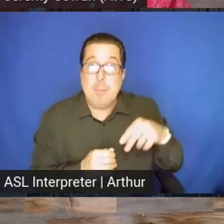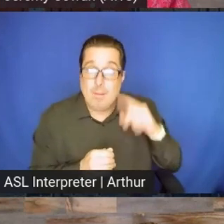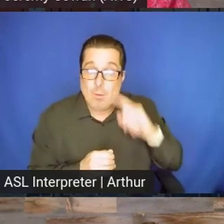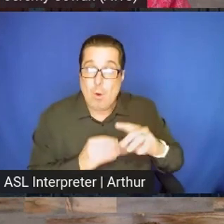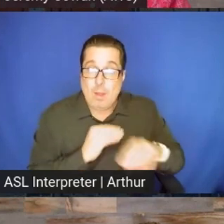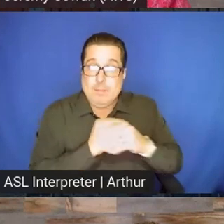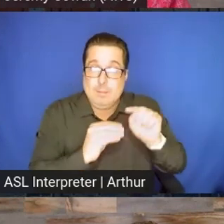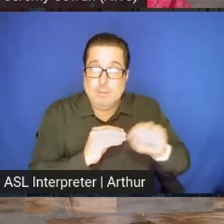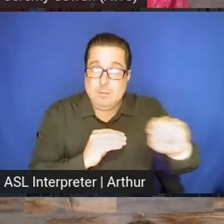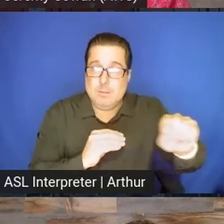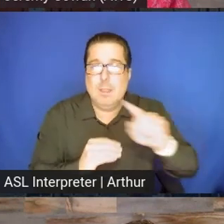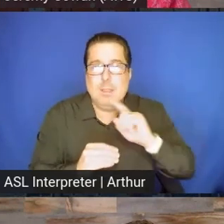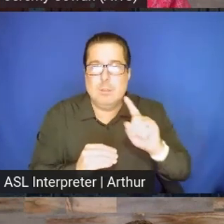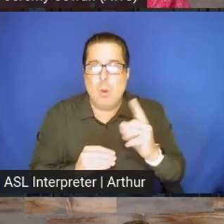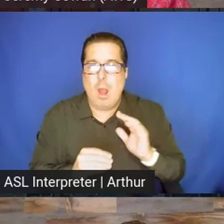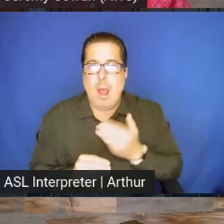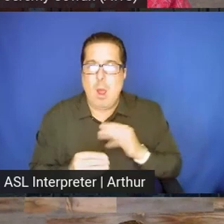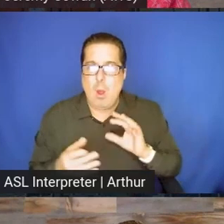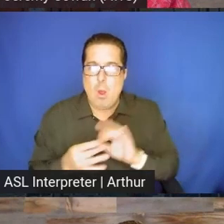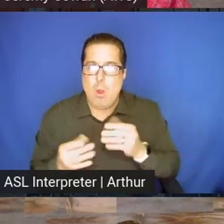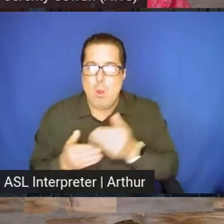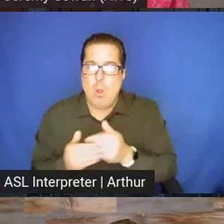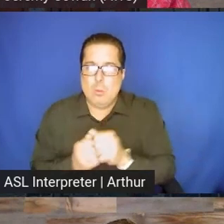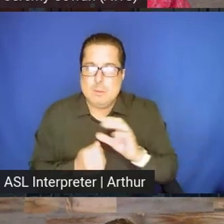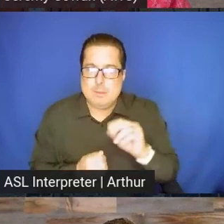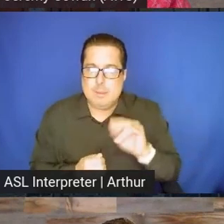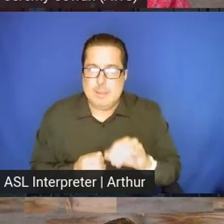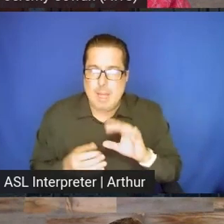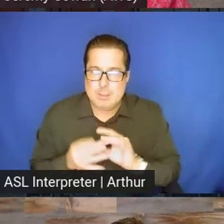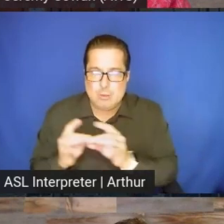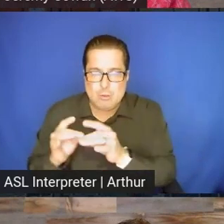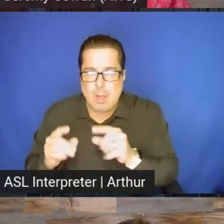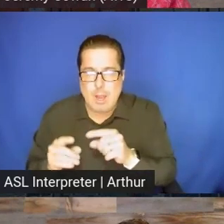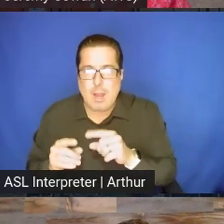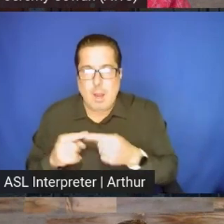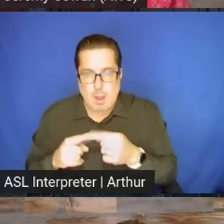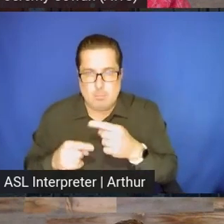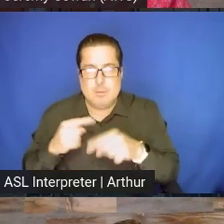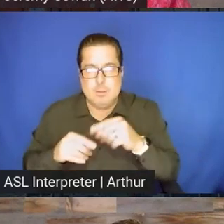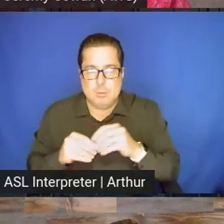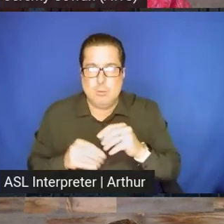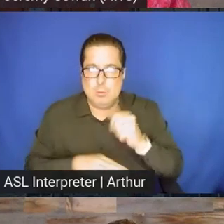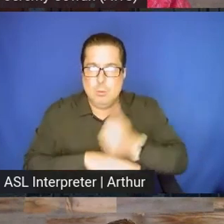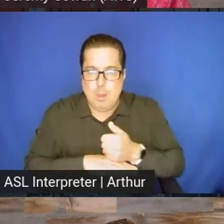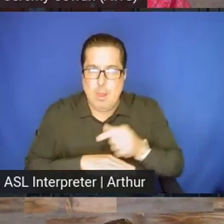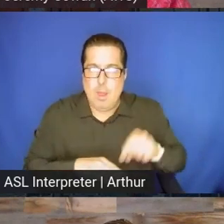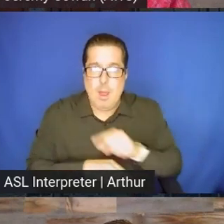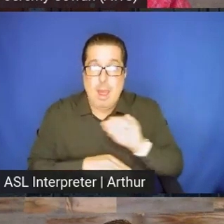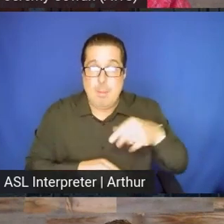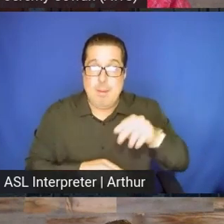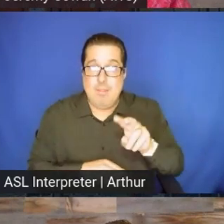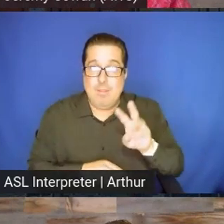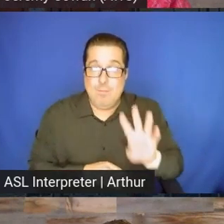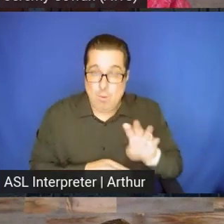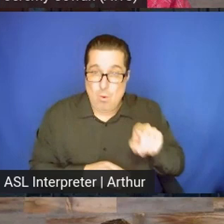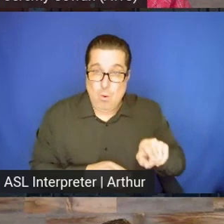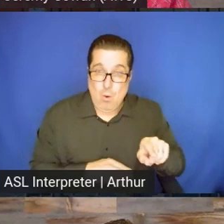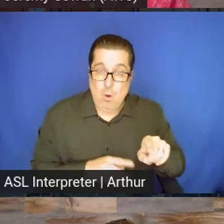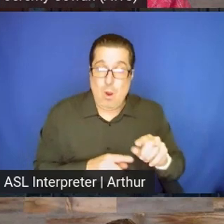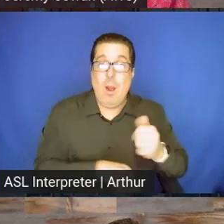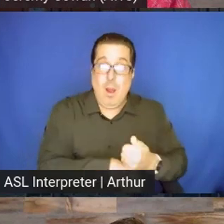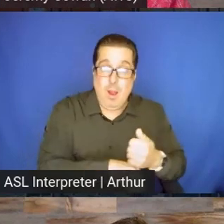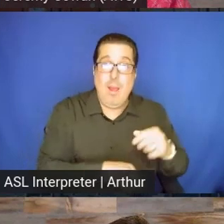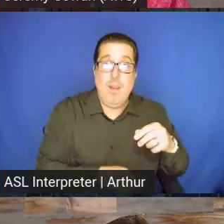where our host local CNI, the chaining that we talked about, comes into play. Pods get IPv4 as well, along with the